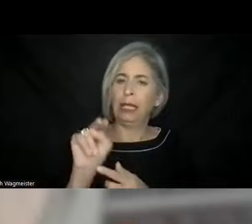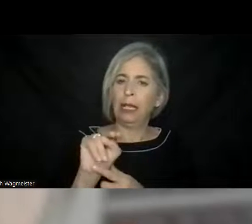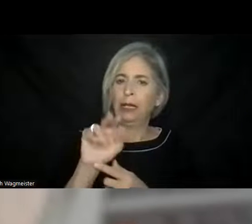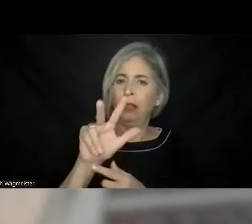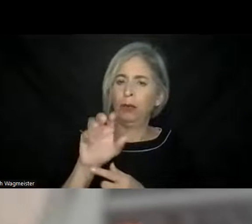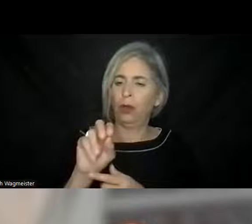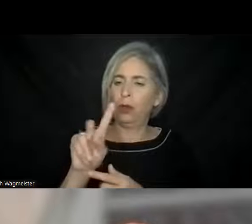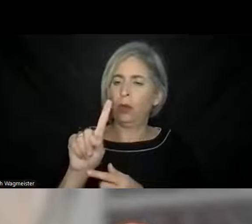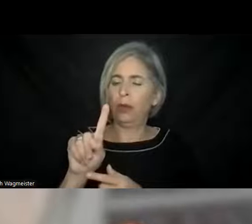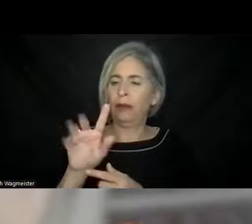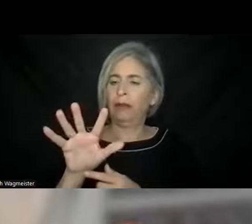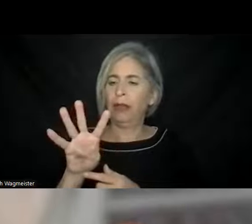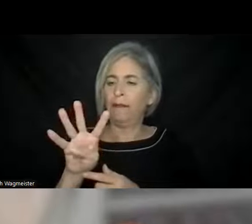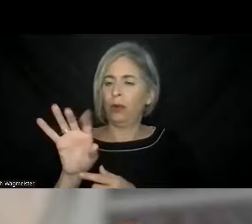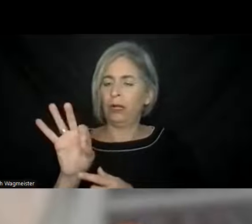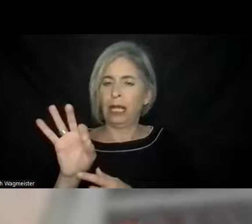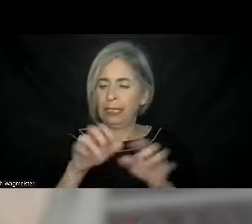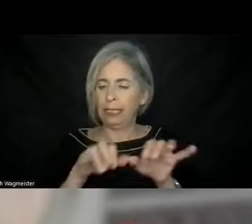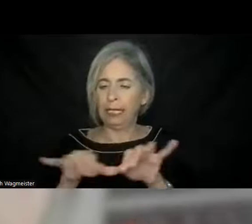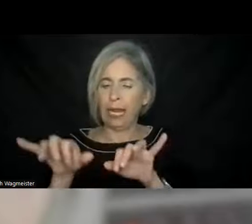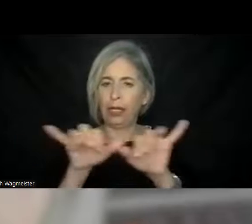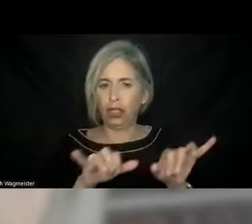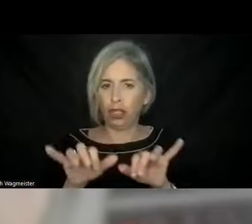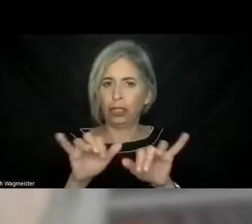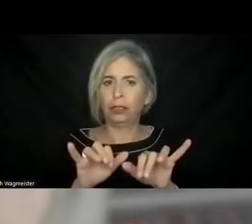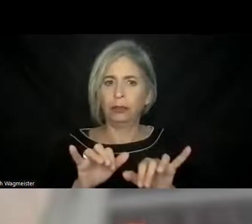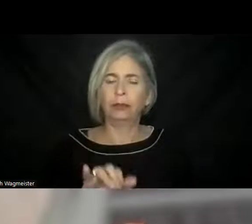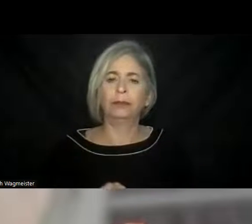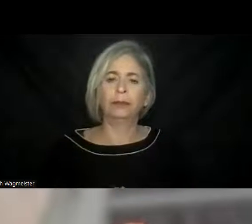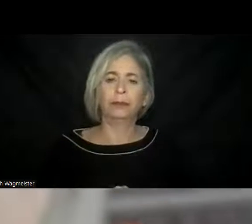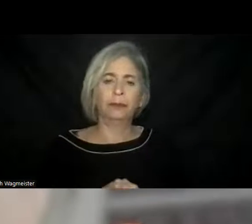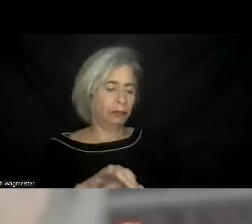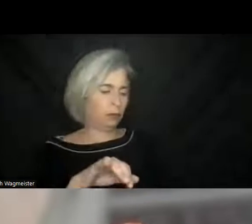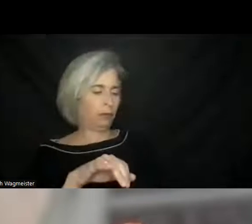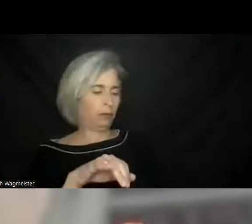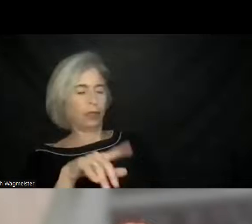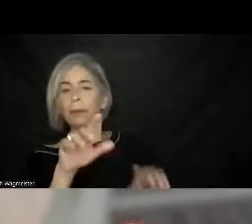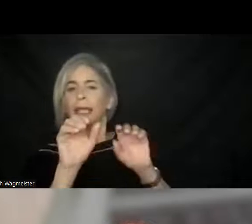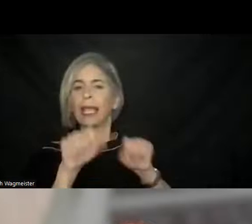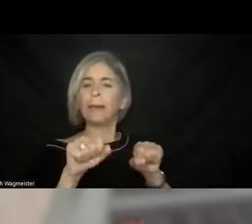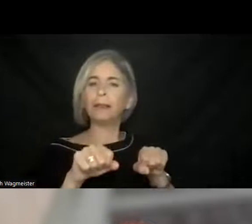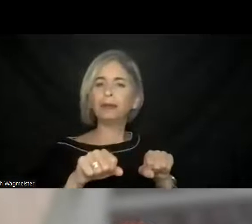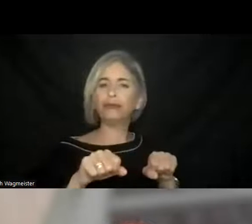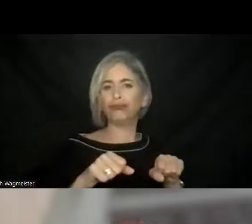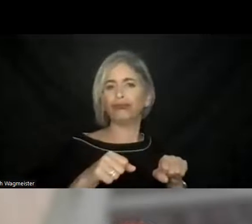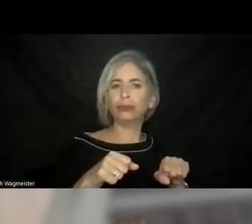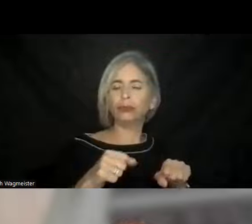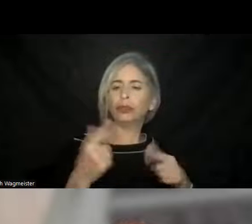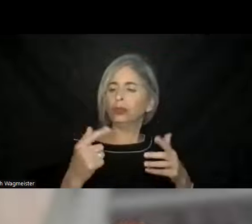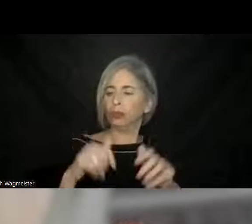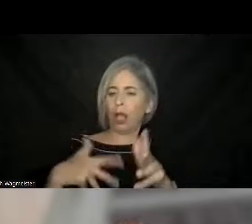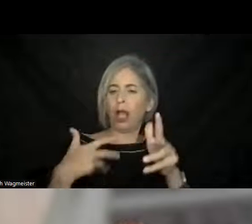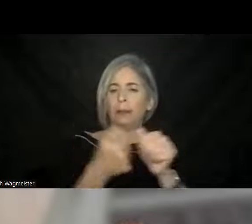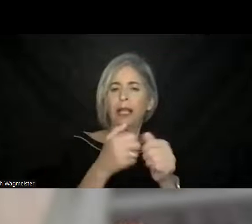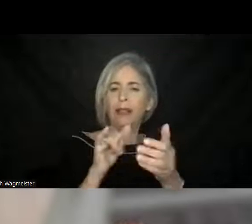301549 standard, or which version of the EN 301549 standard, right? And be able to update that